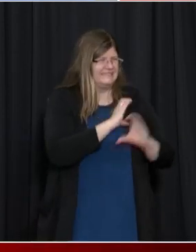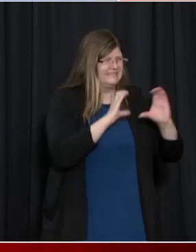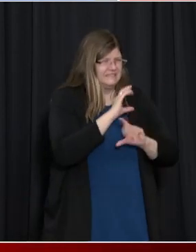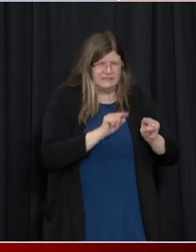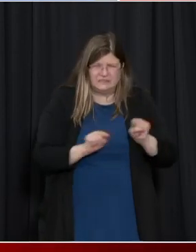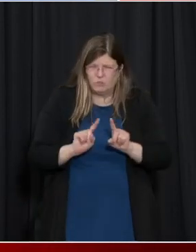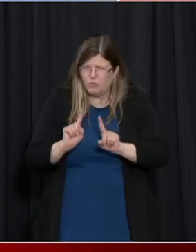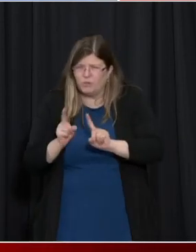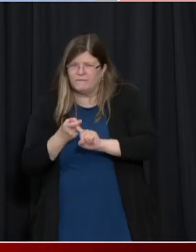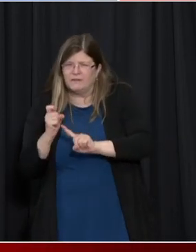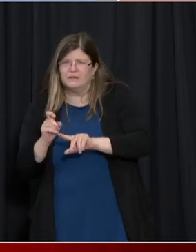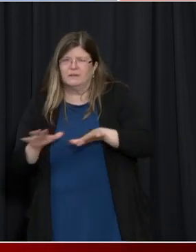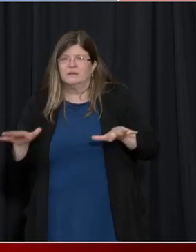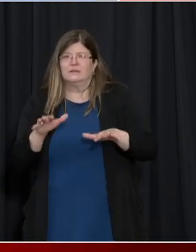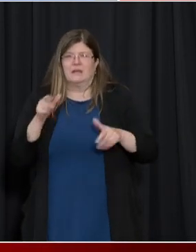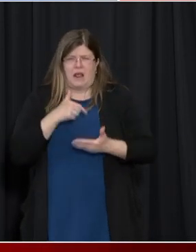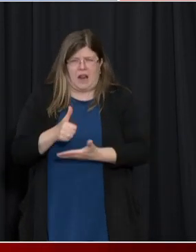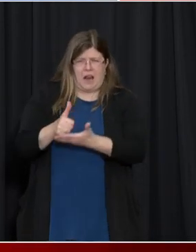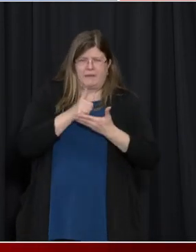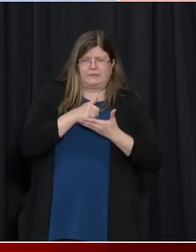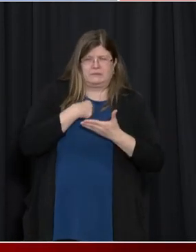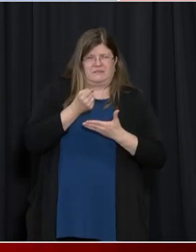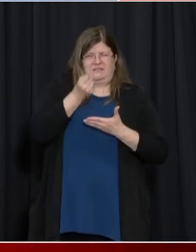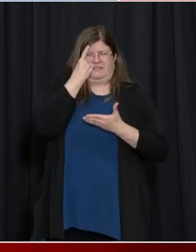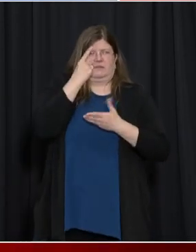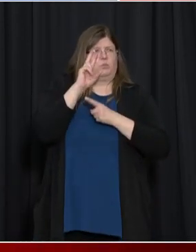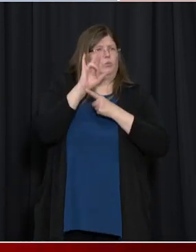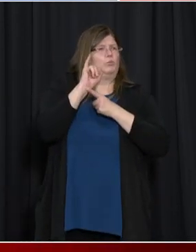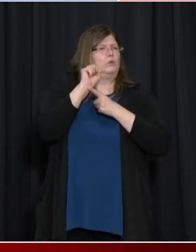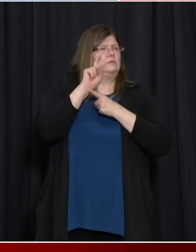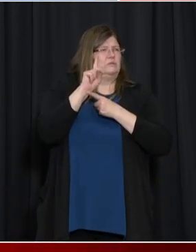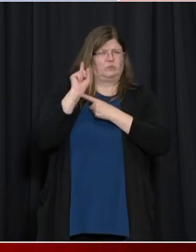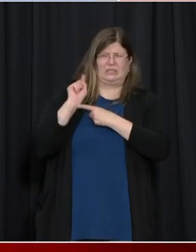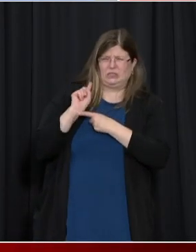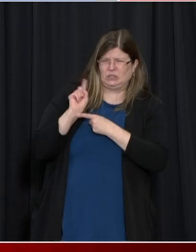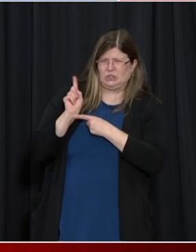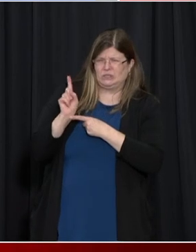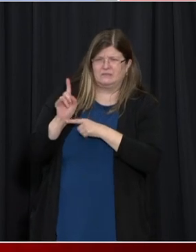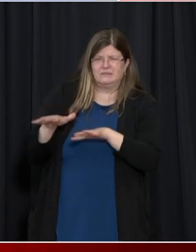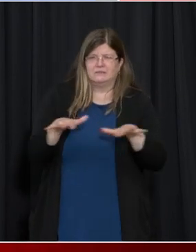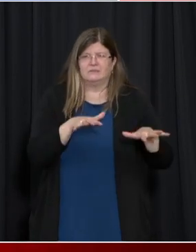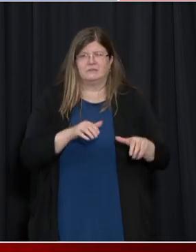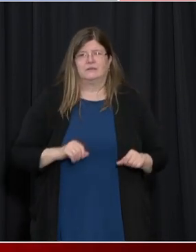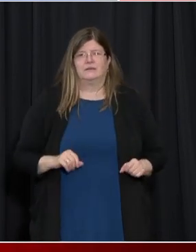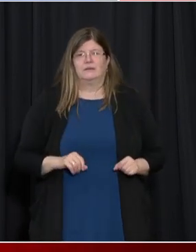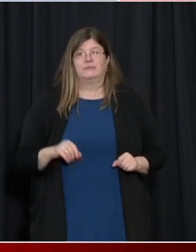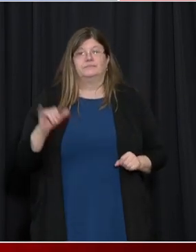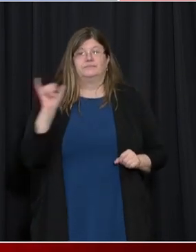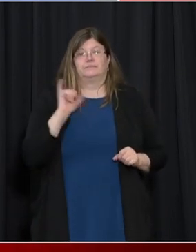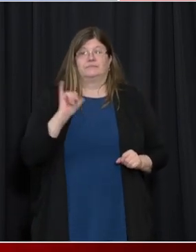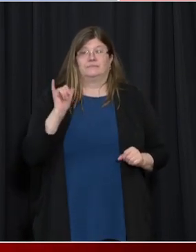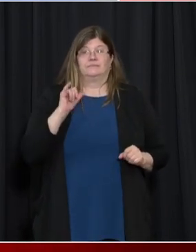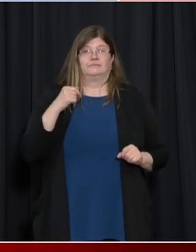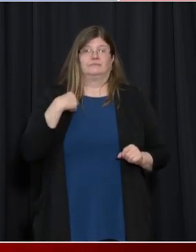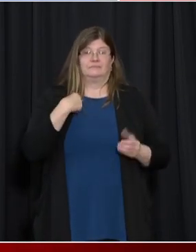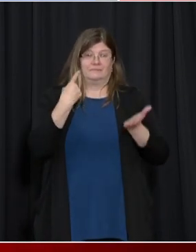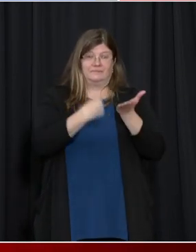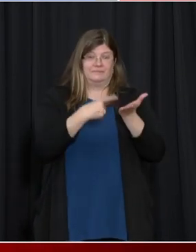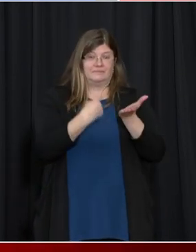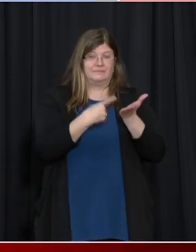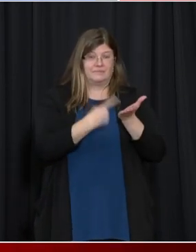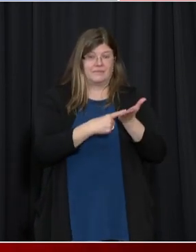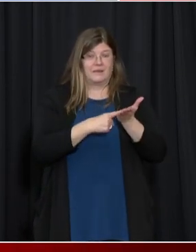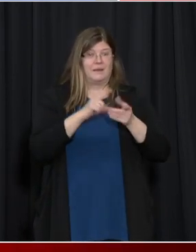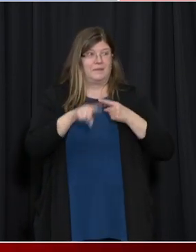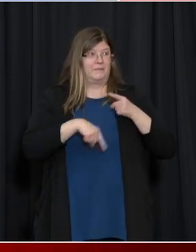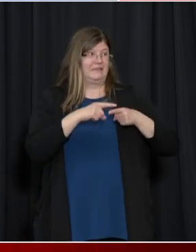at is the positivity rate. So we've talked a lot about having the ability to do testing and to